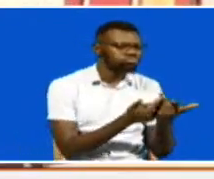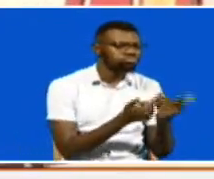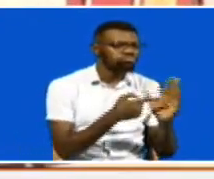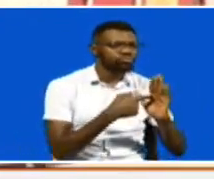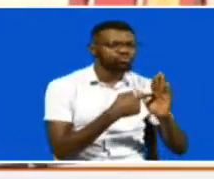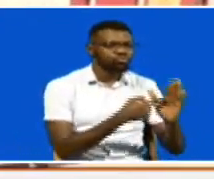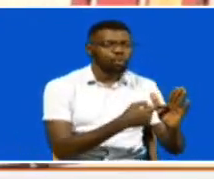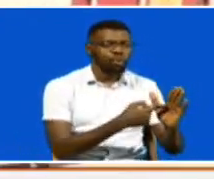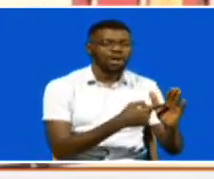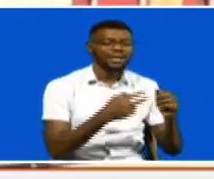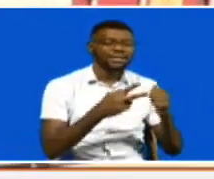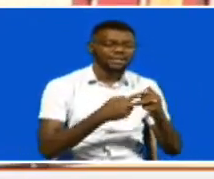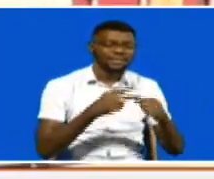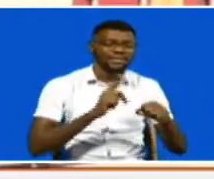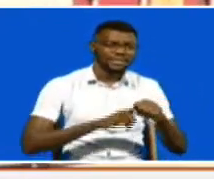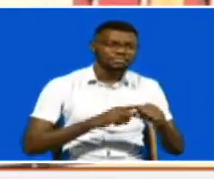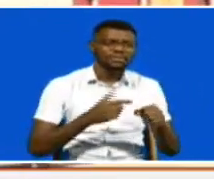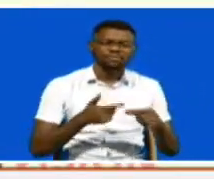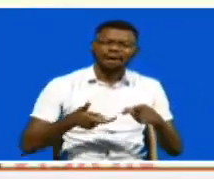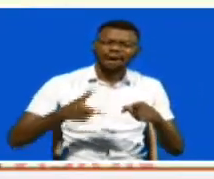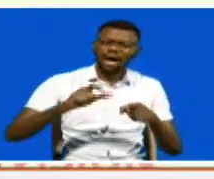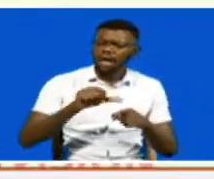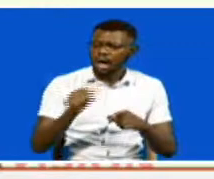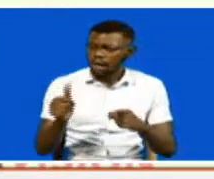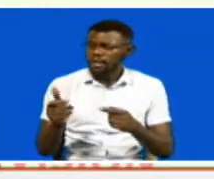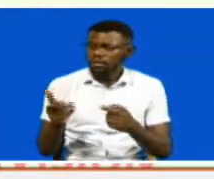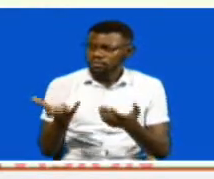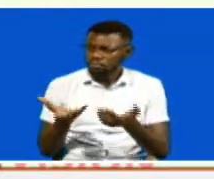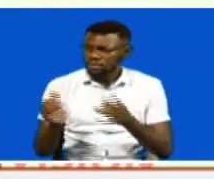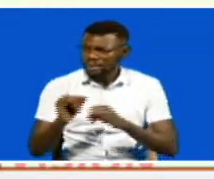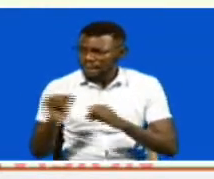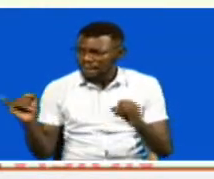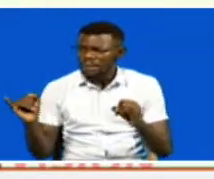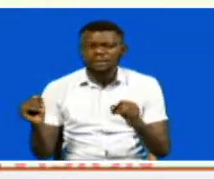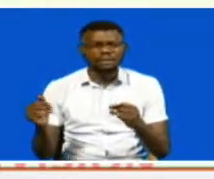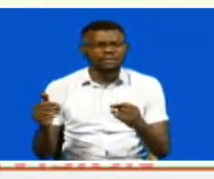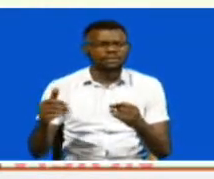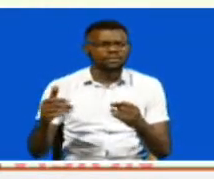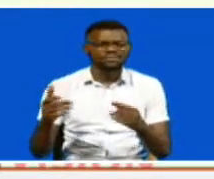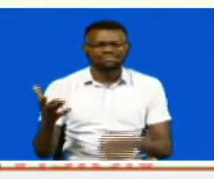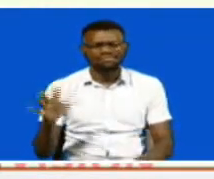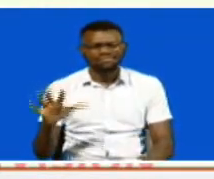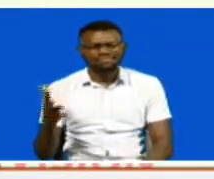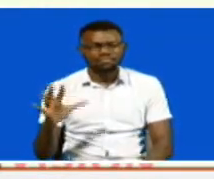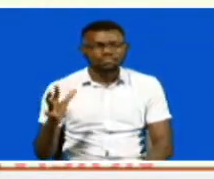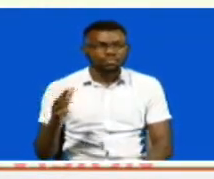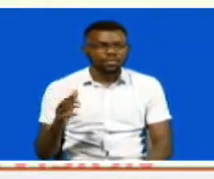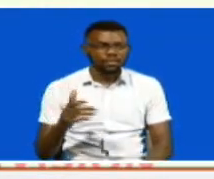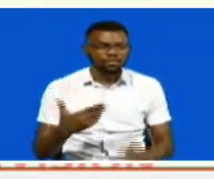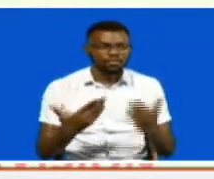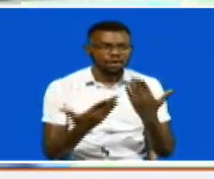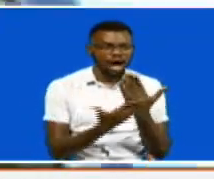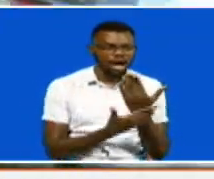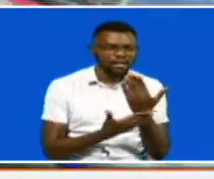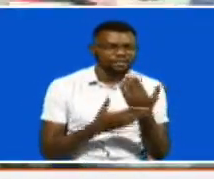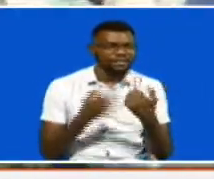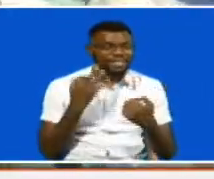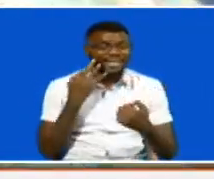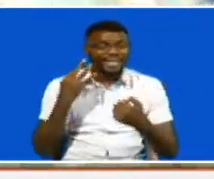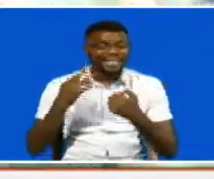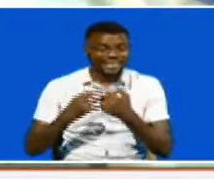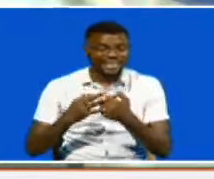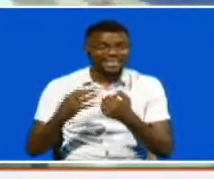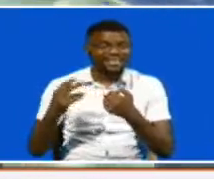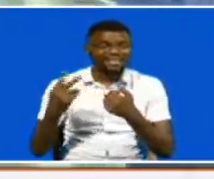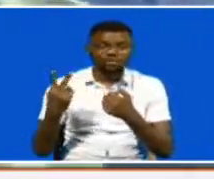increased 7 times faster than legal trade. That the country is losing close to 826 billion,